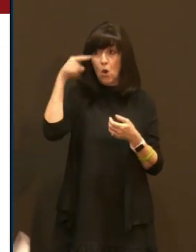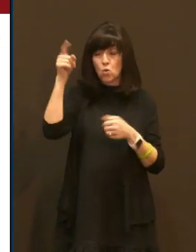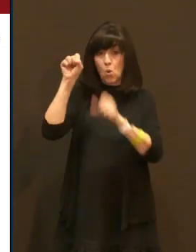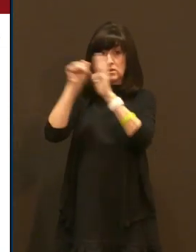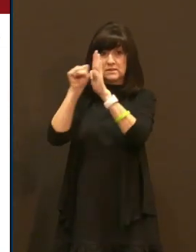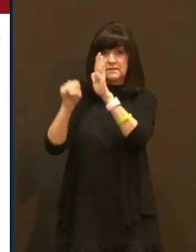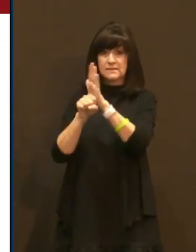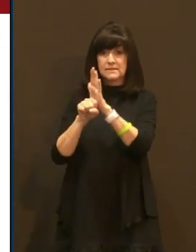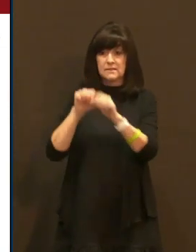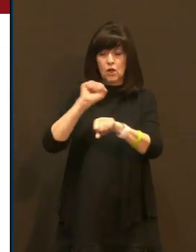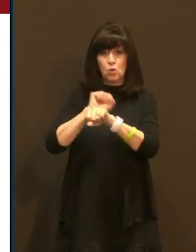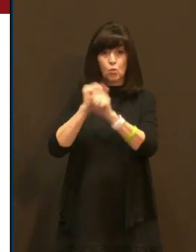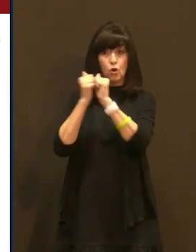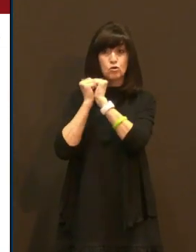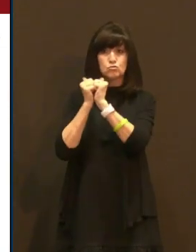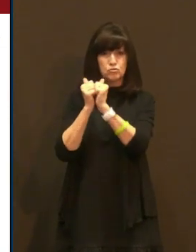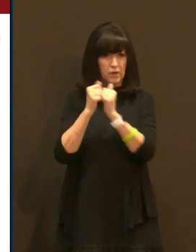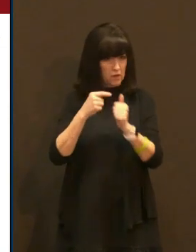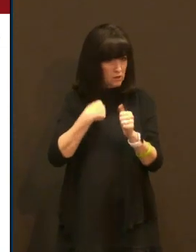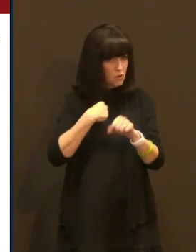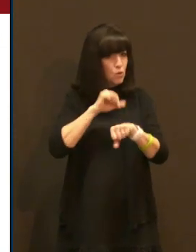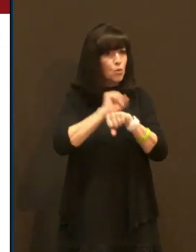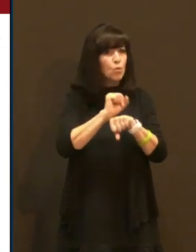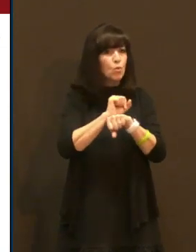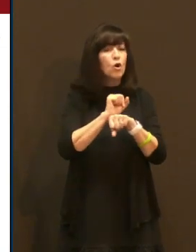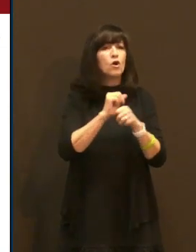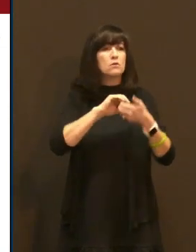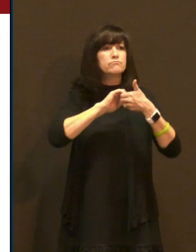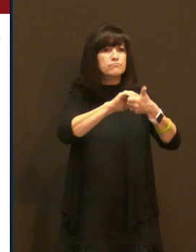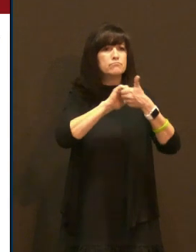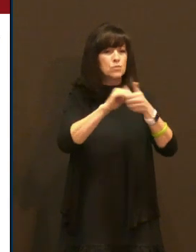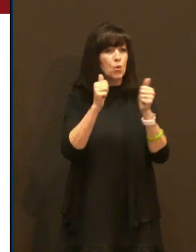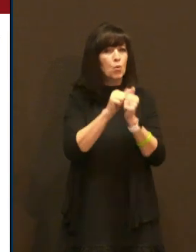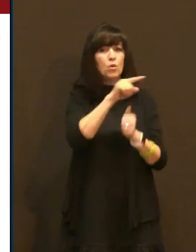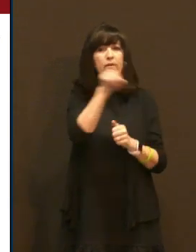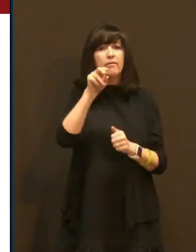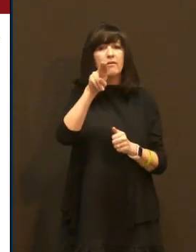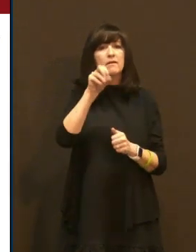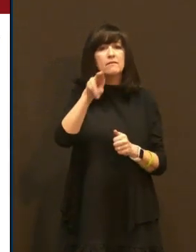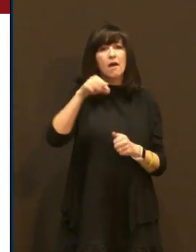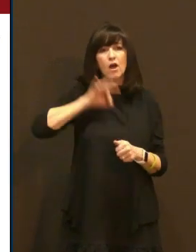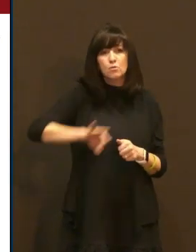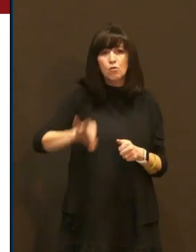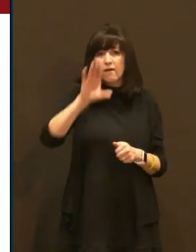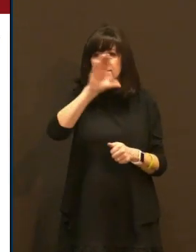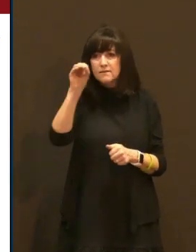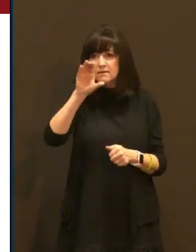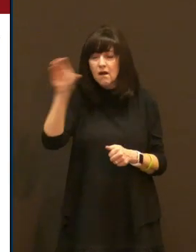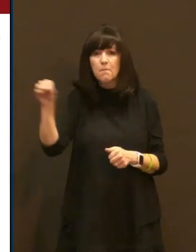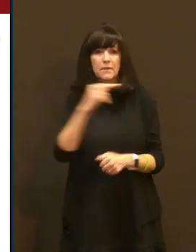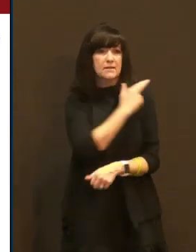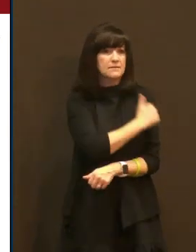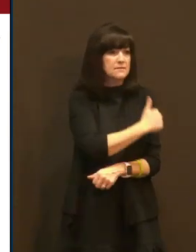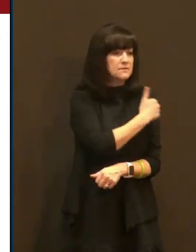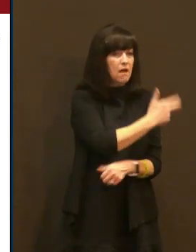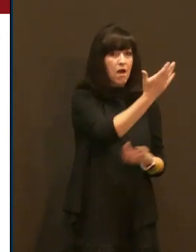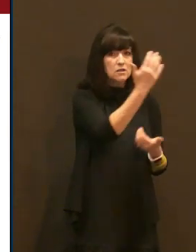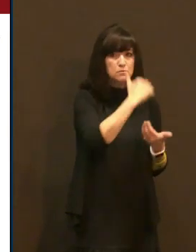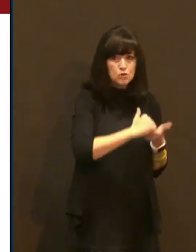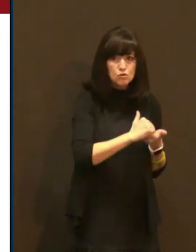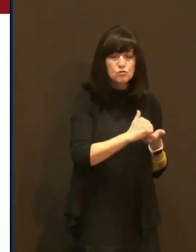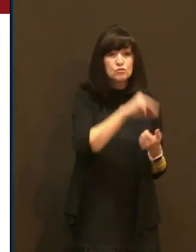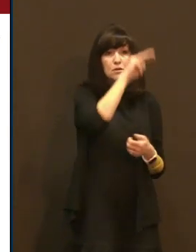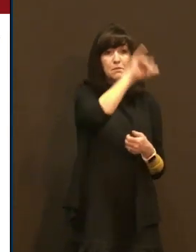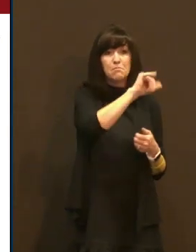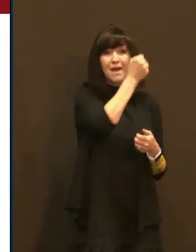continues to be our nonprofits, continues to be the hospitals across the state that make this all possible. To drill down a little bit more, for May 16th from Seaford,